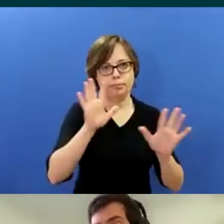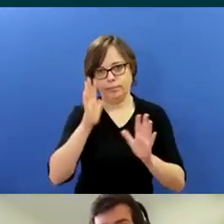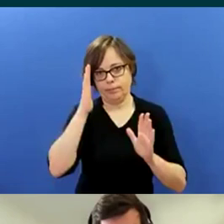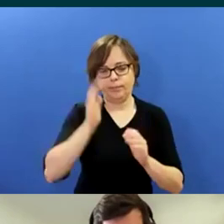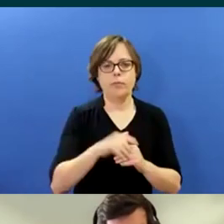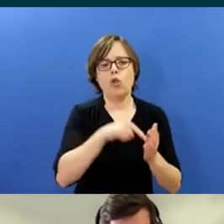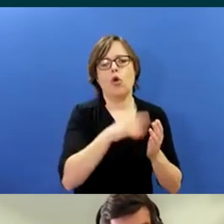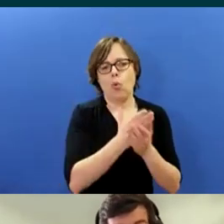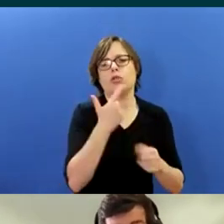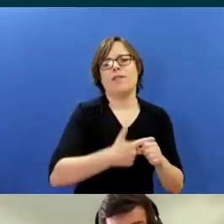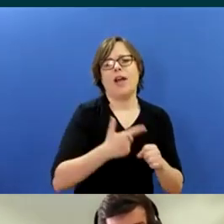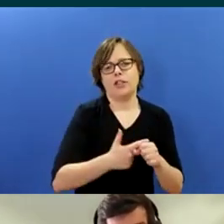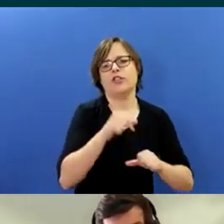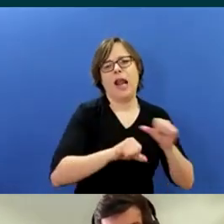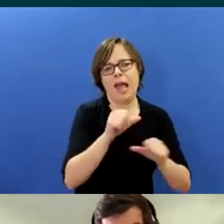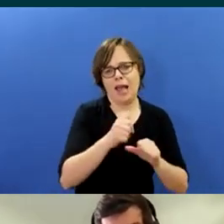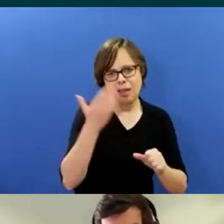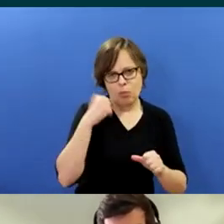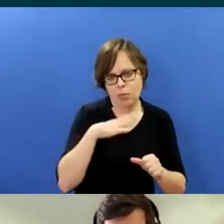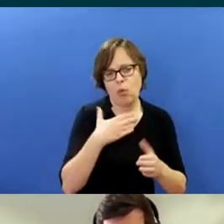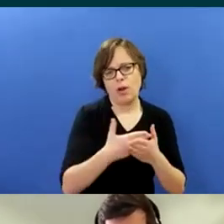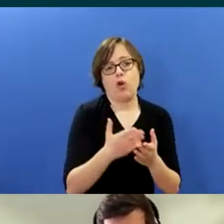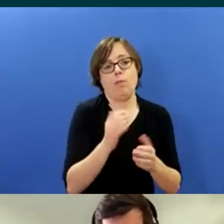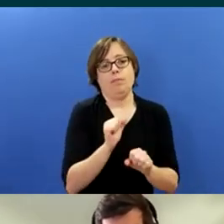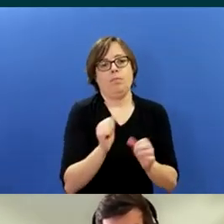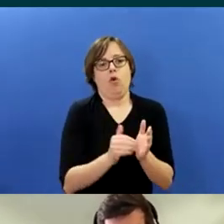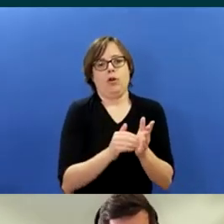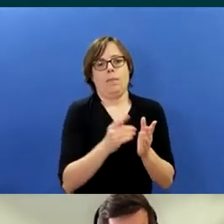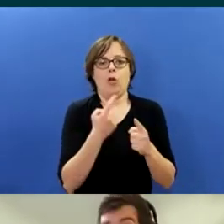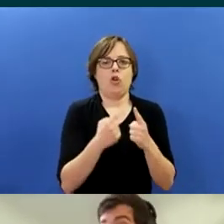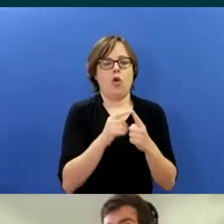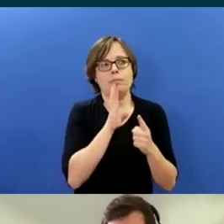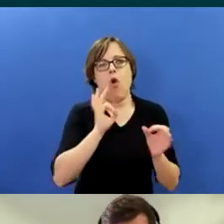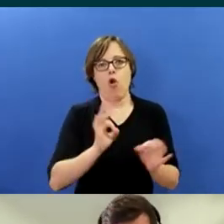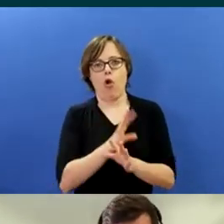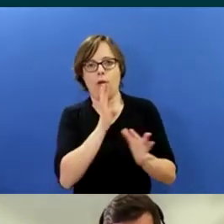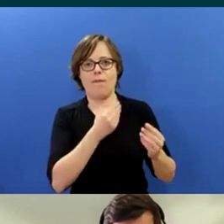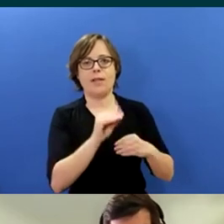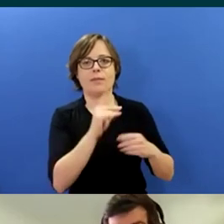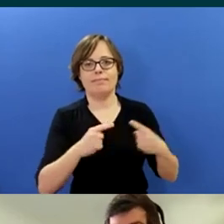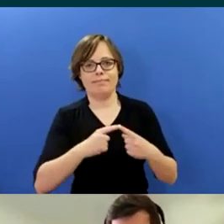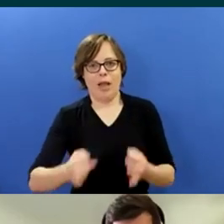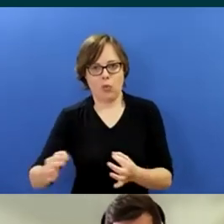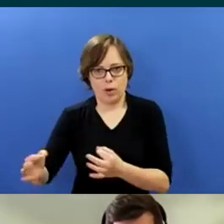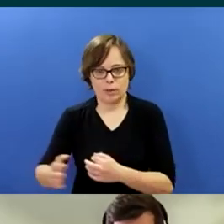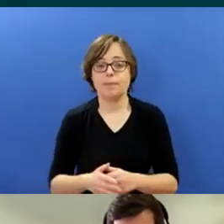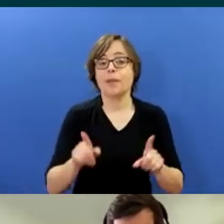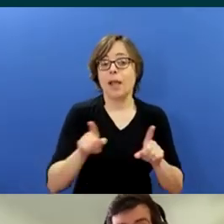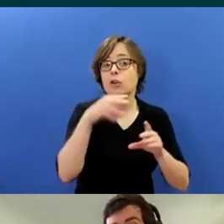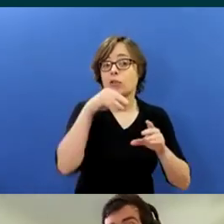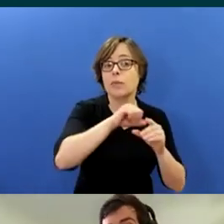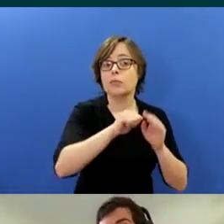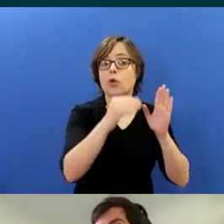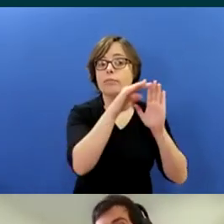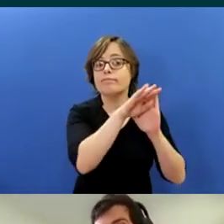used as a basis. And in addition, there are now various other working aids and guidelines from other cities or private organizations